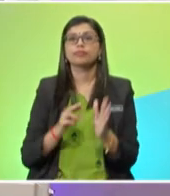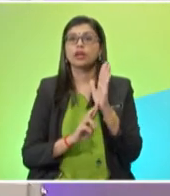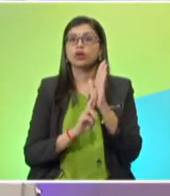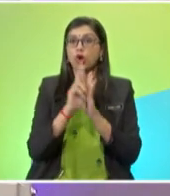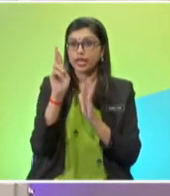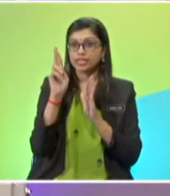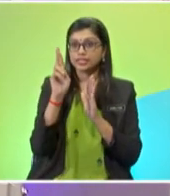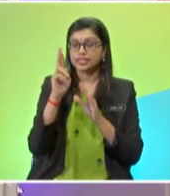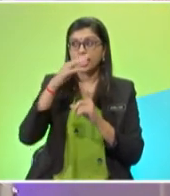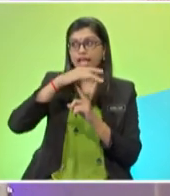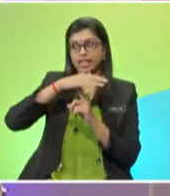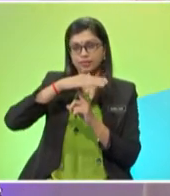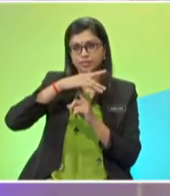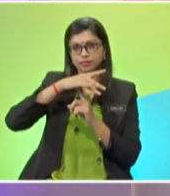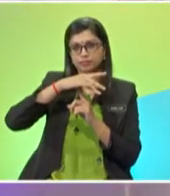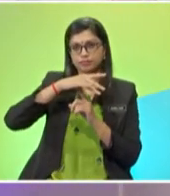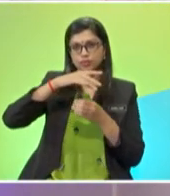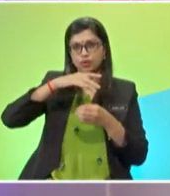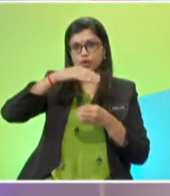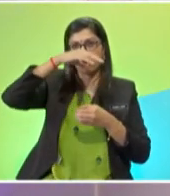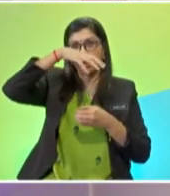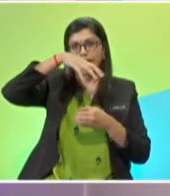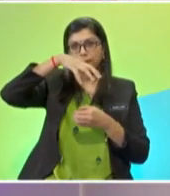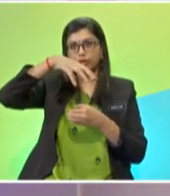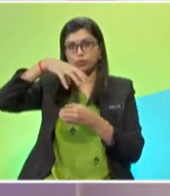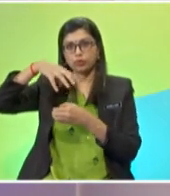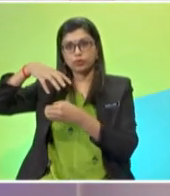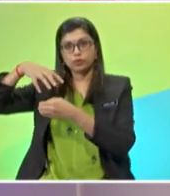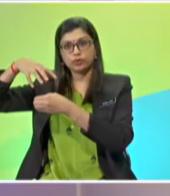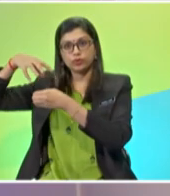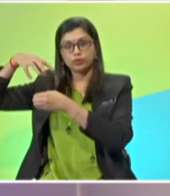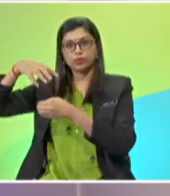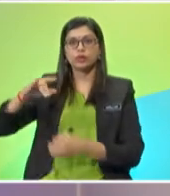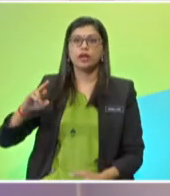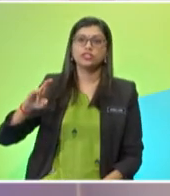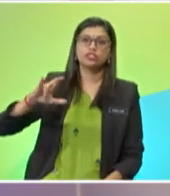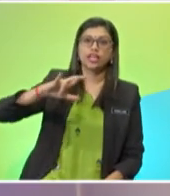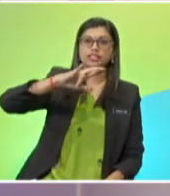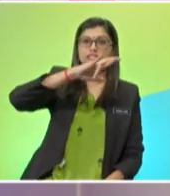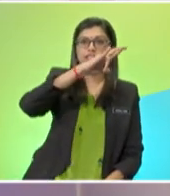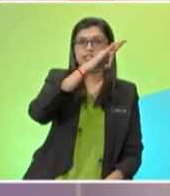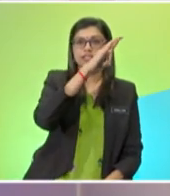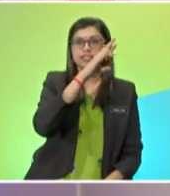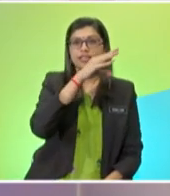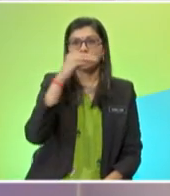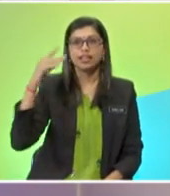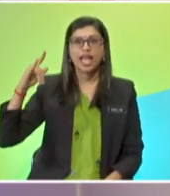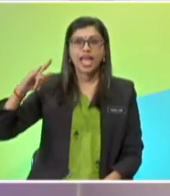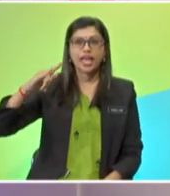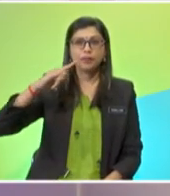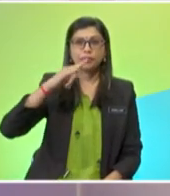a helicopter, a hot air balloon, a jet, and an